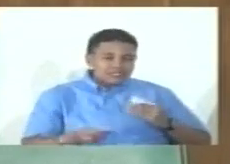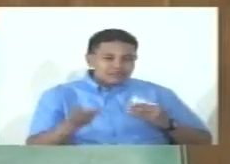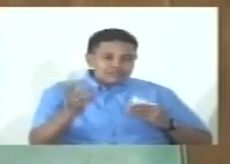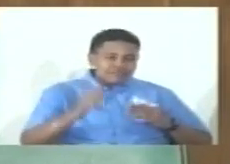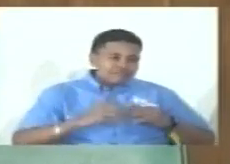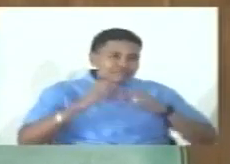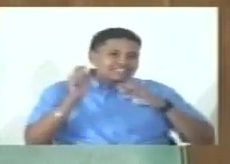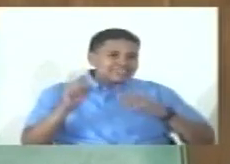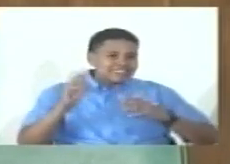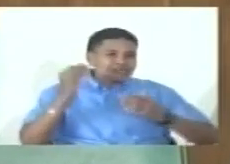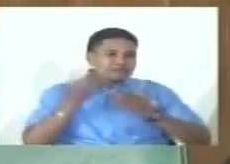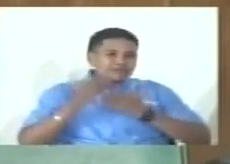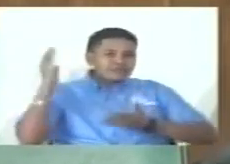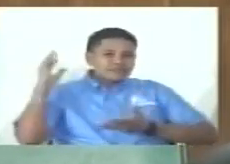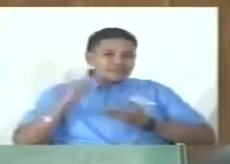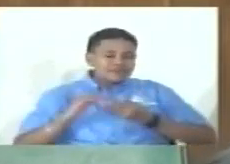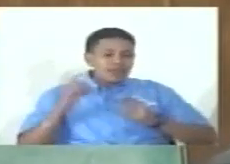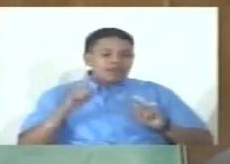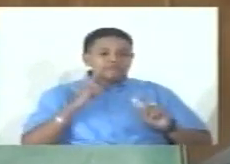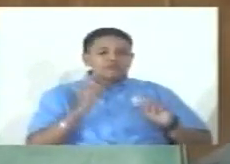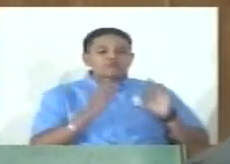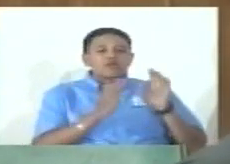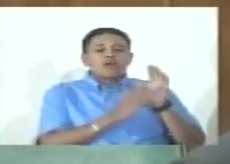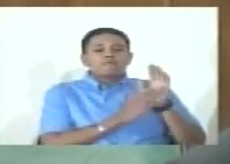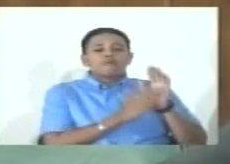So we'll applaud third reading.